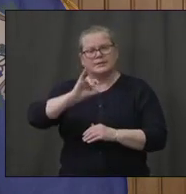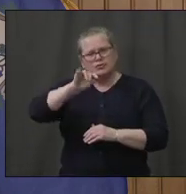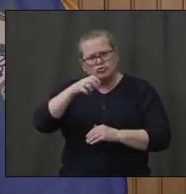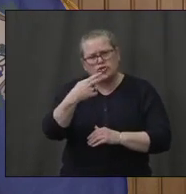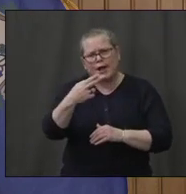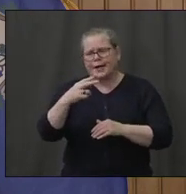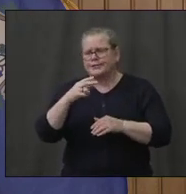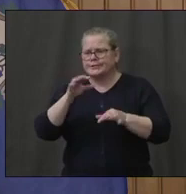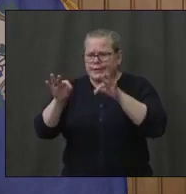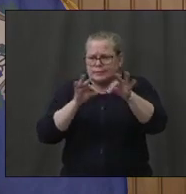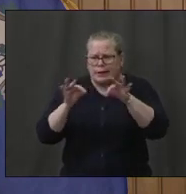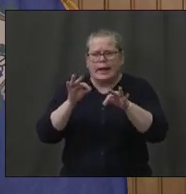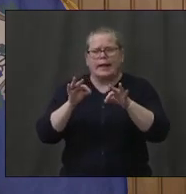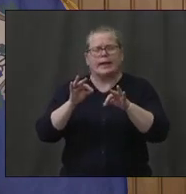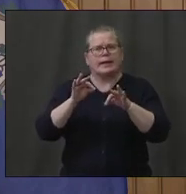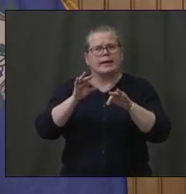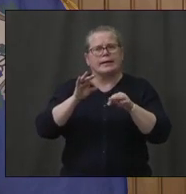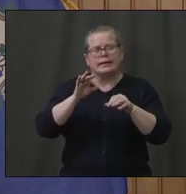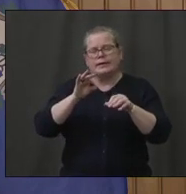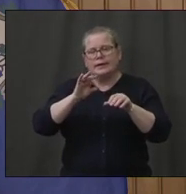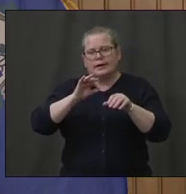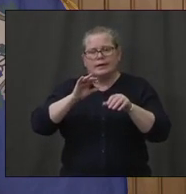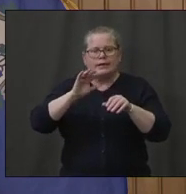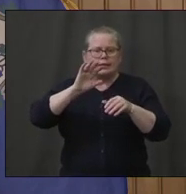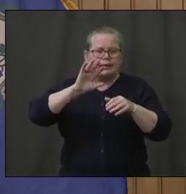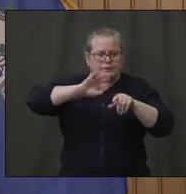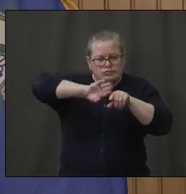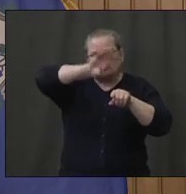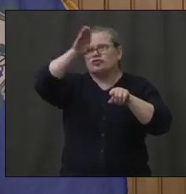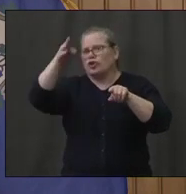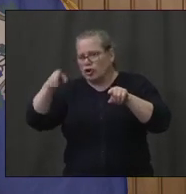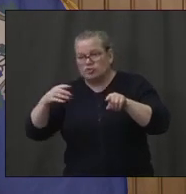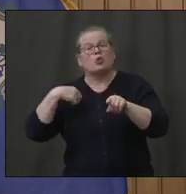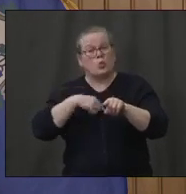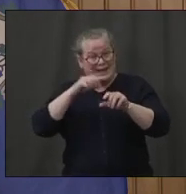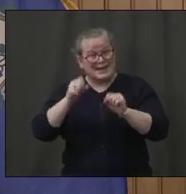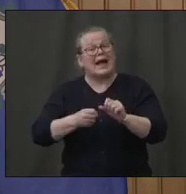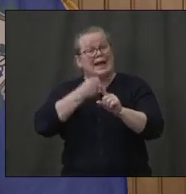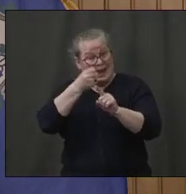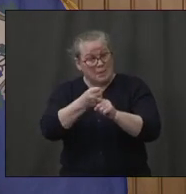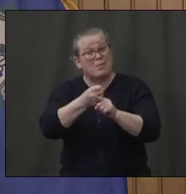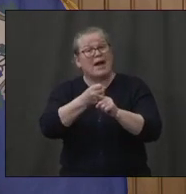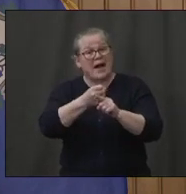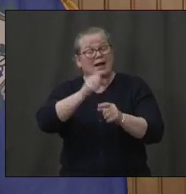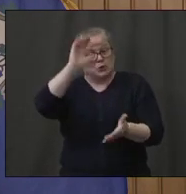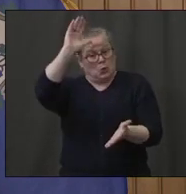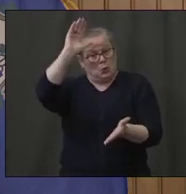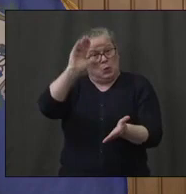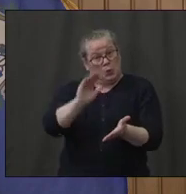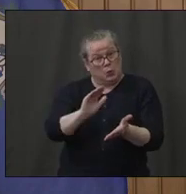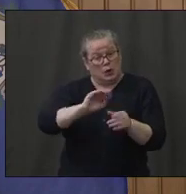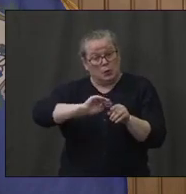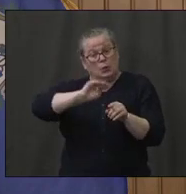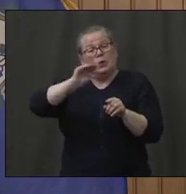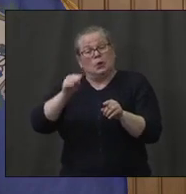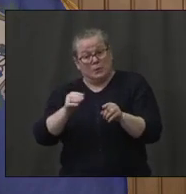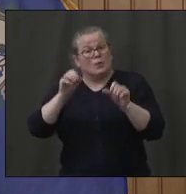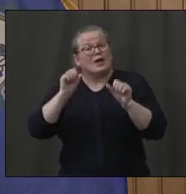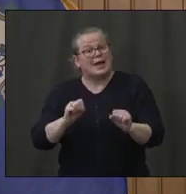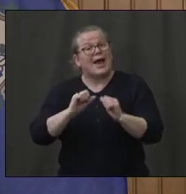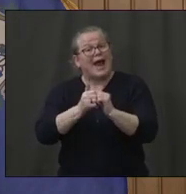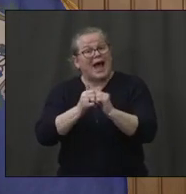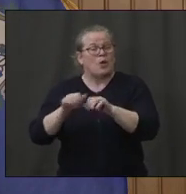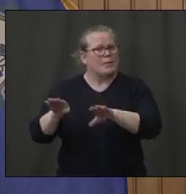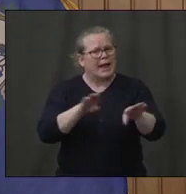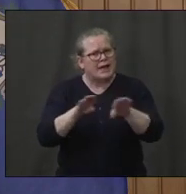graphs you see, we can impact that. We can impact that by our behavior. We can impact that by social distancing. We can impact that by